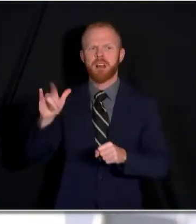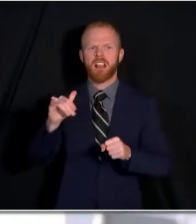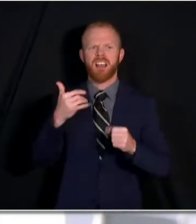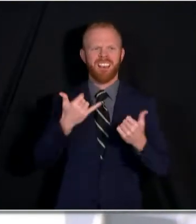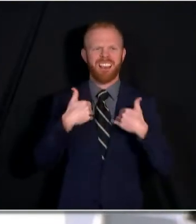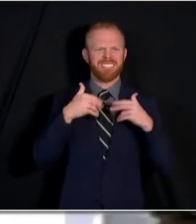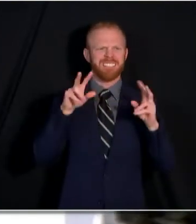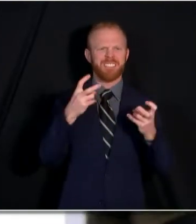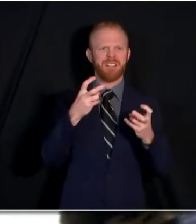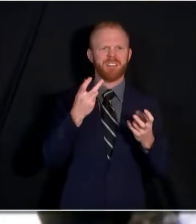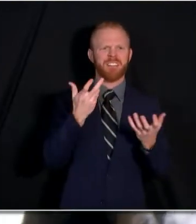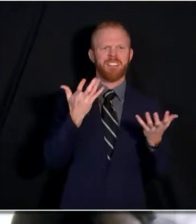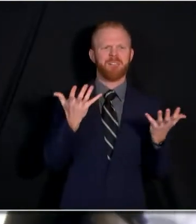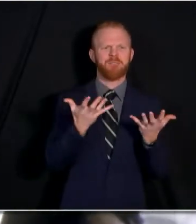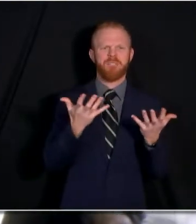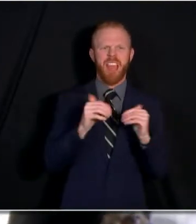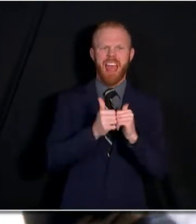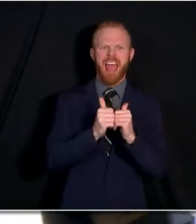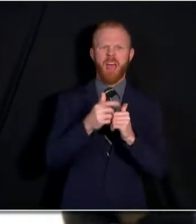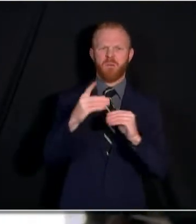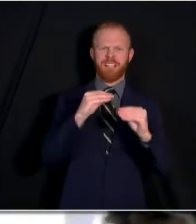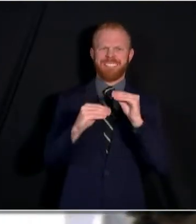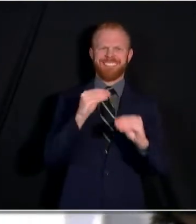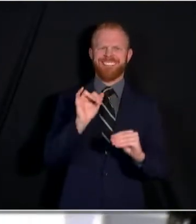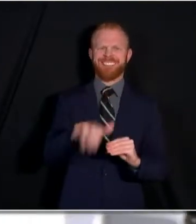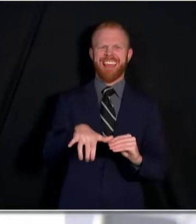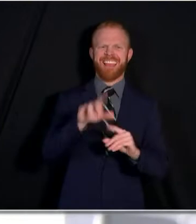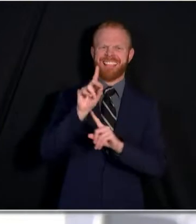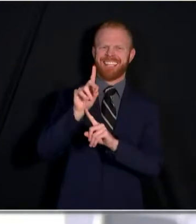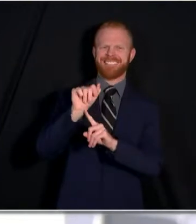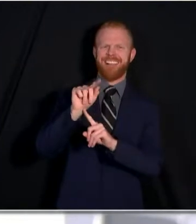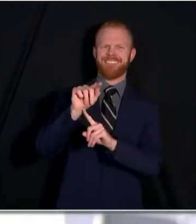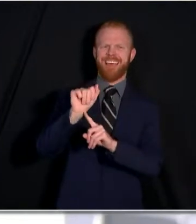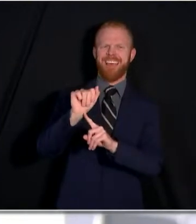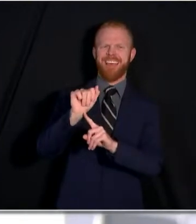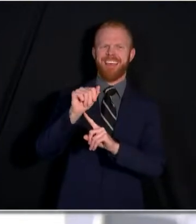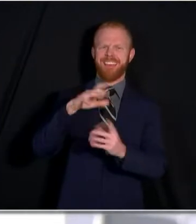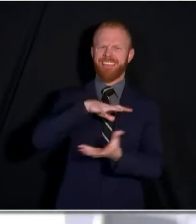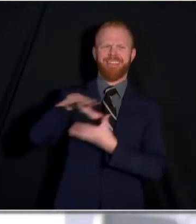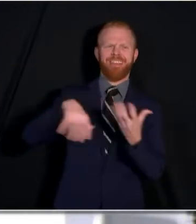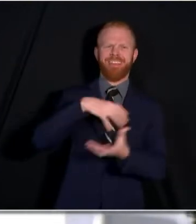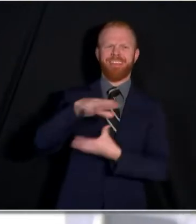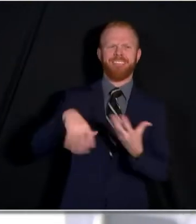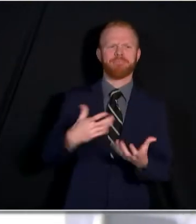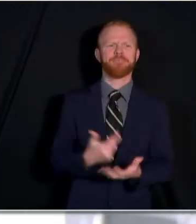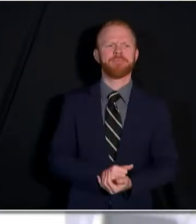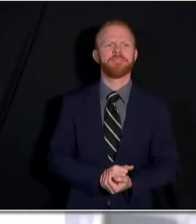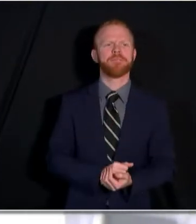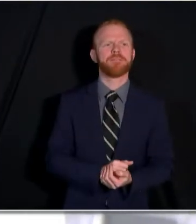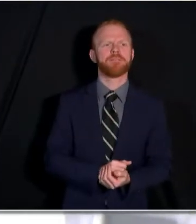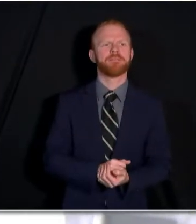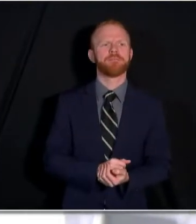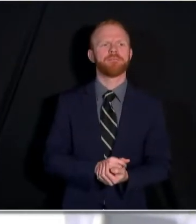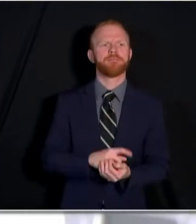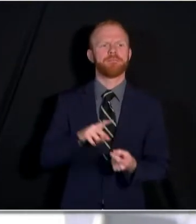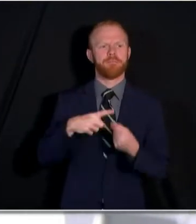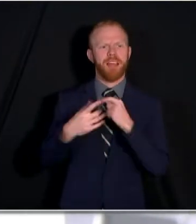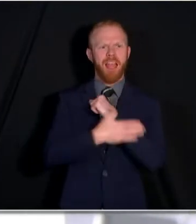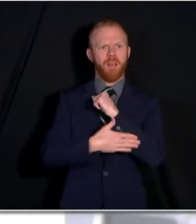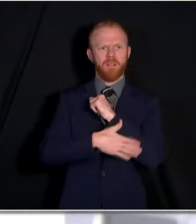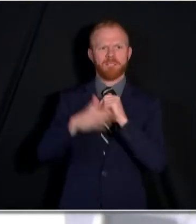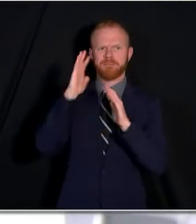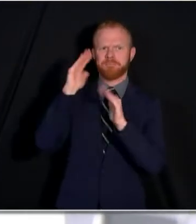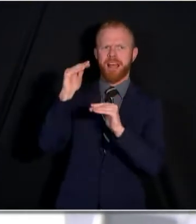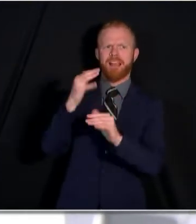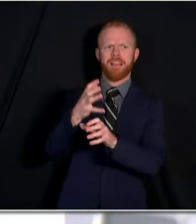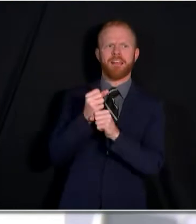being done to fix that problem? And when can counties expect to receive information on when and how Blue Shield will get involved with vaccine